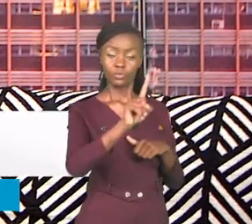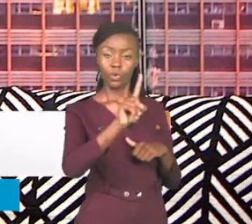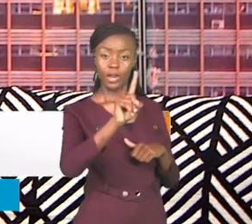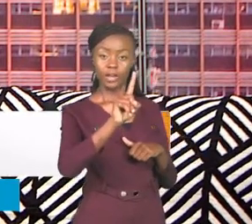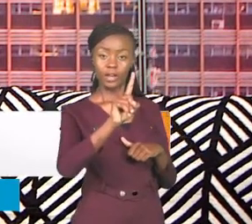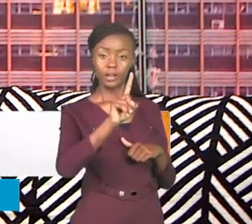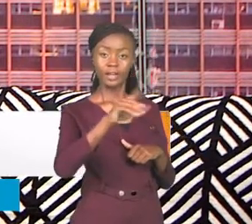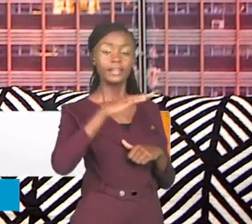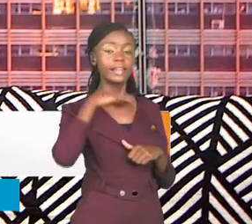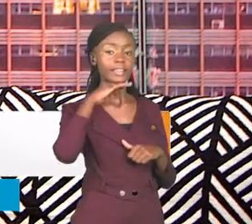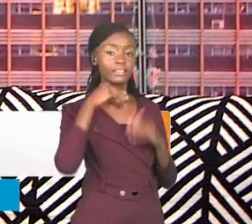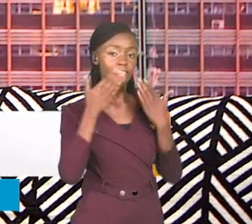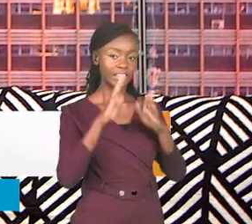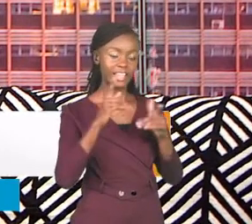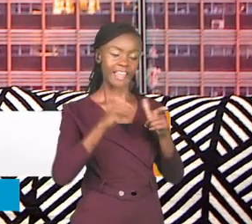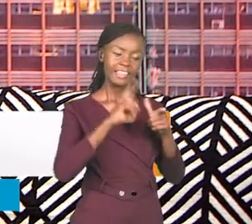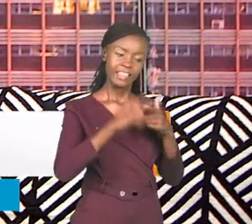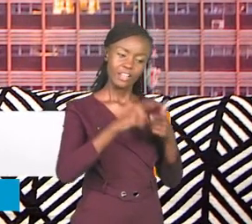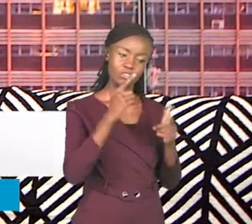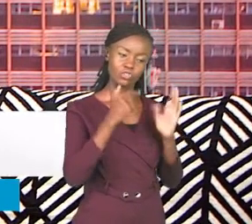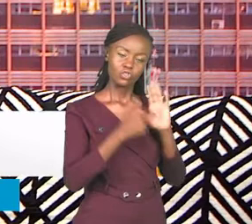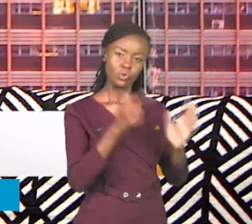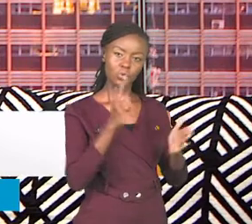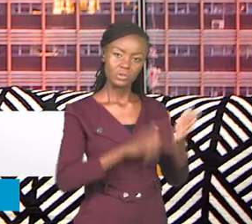651, about the small increase, about